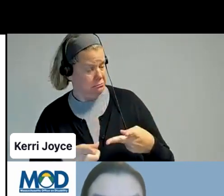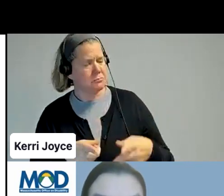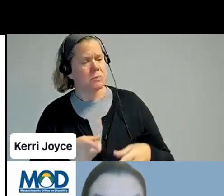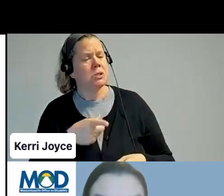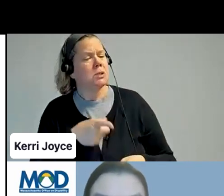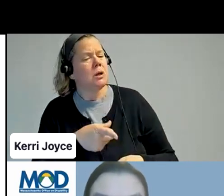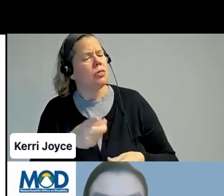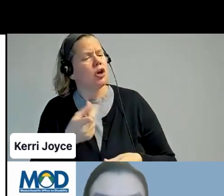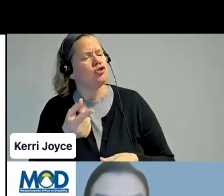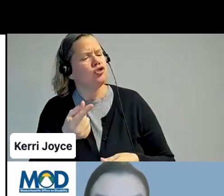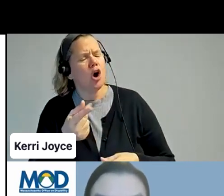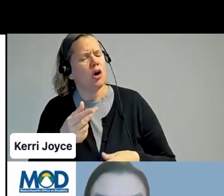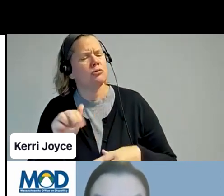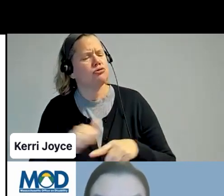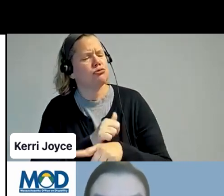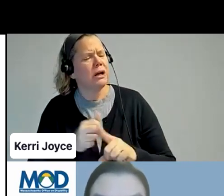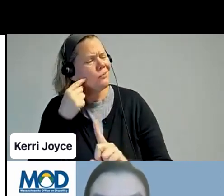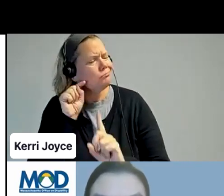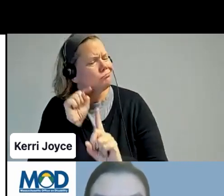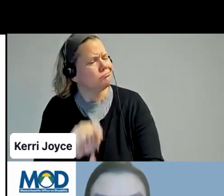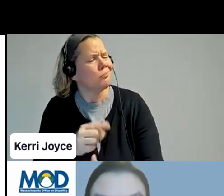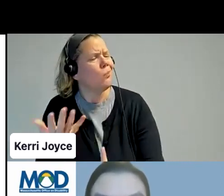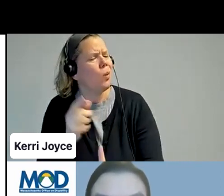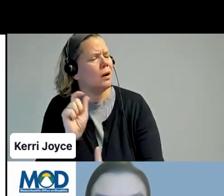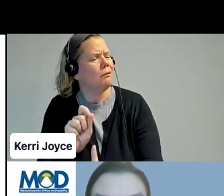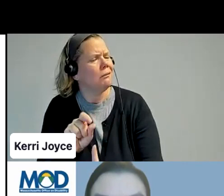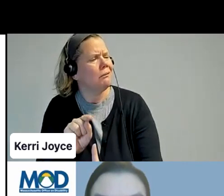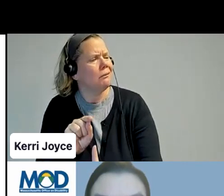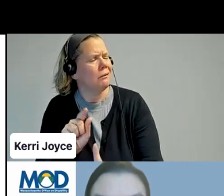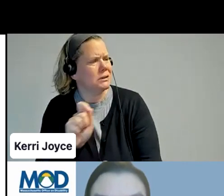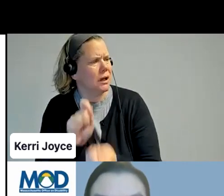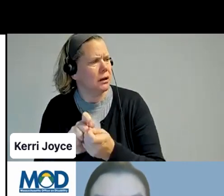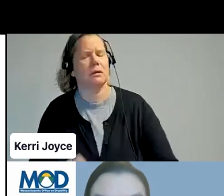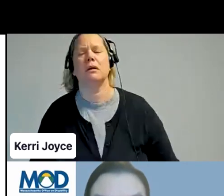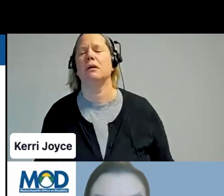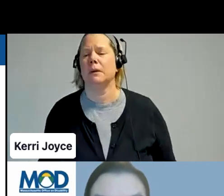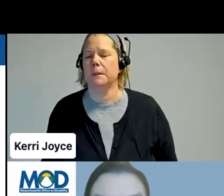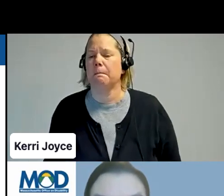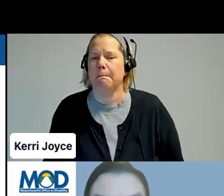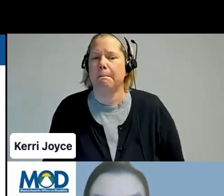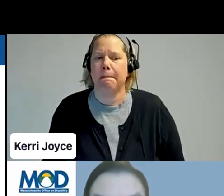they give indicate that the dog meets that service animal definition.